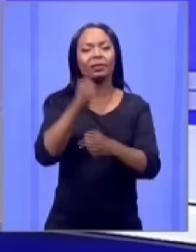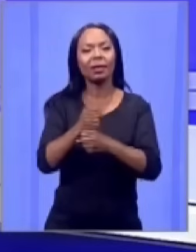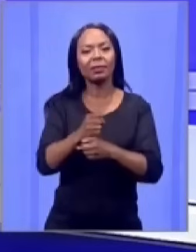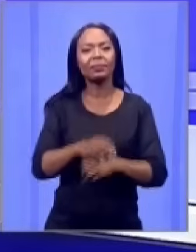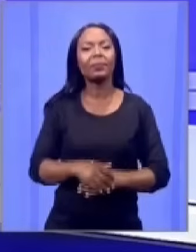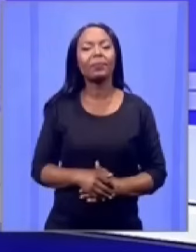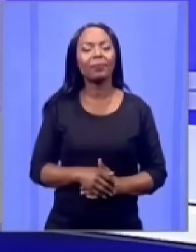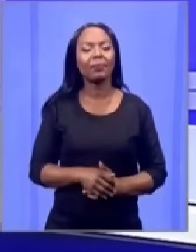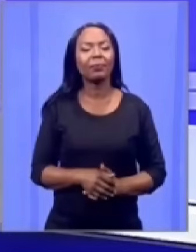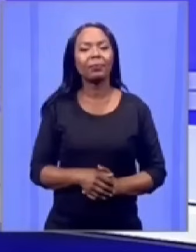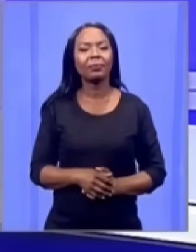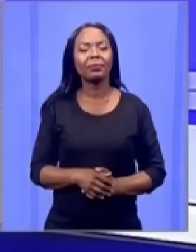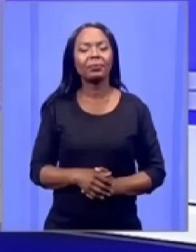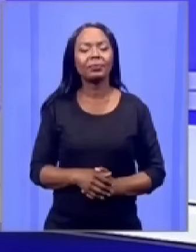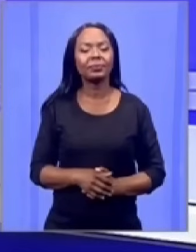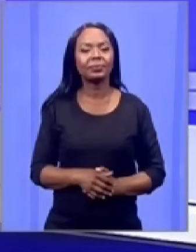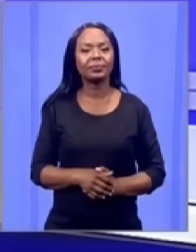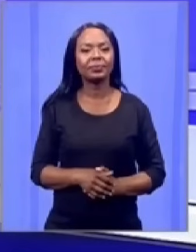diprovince.